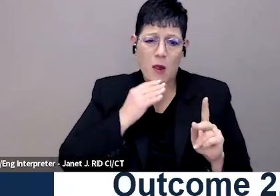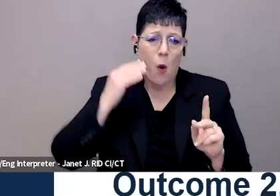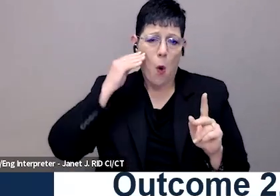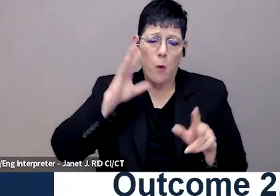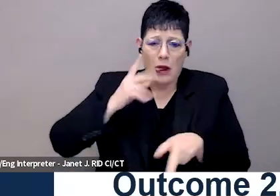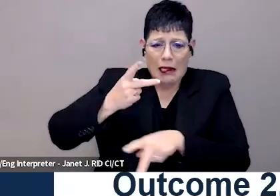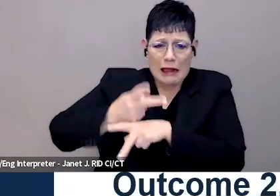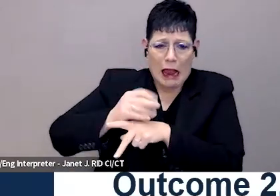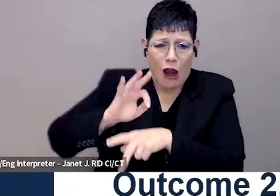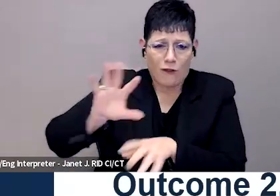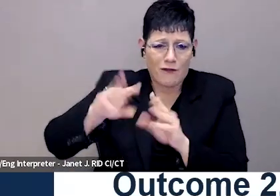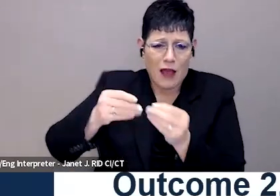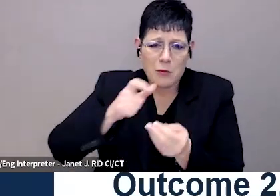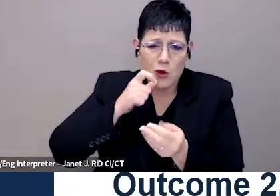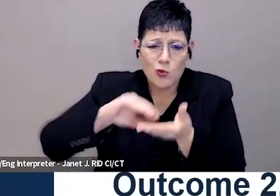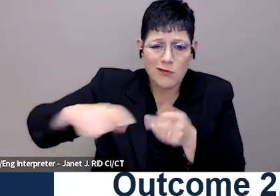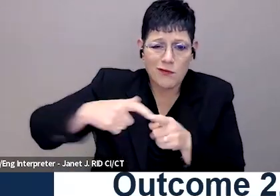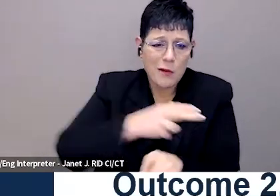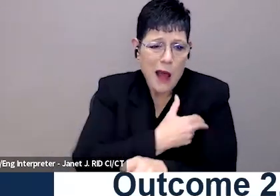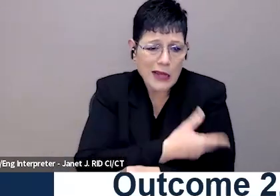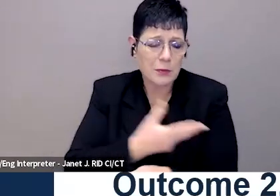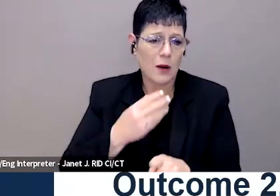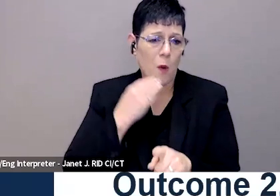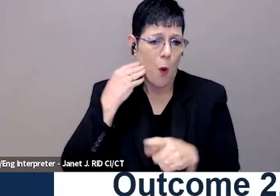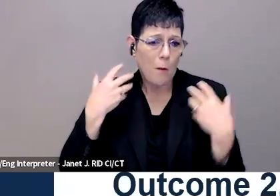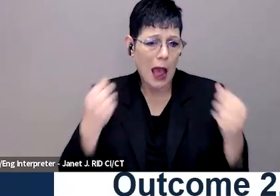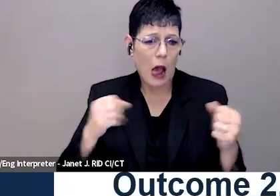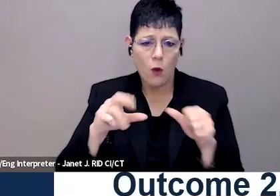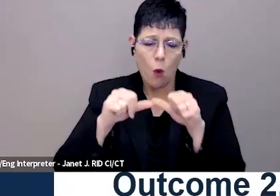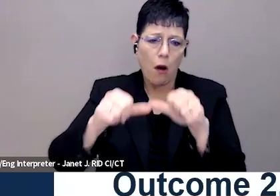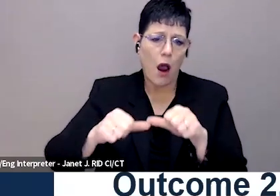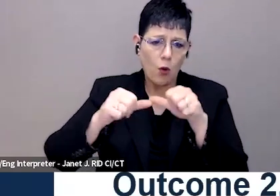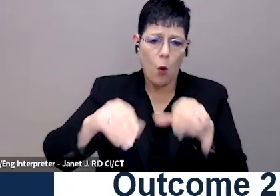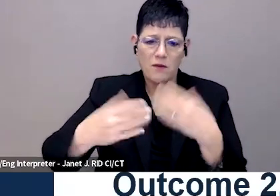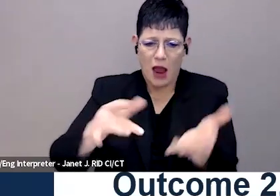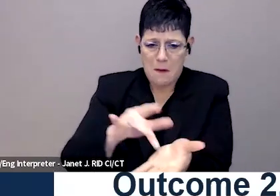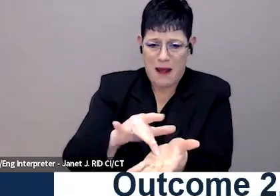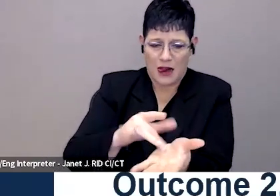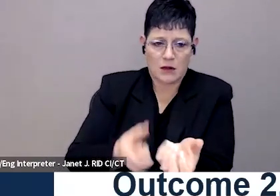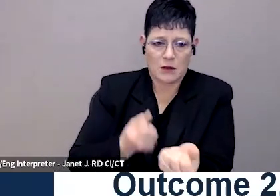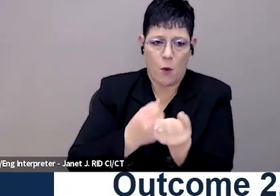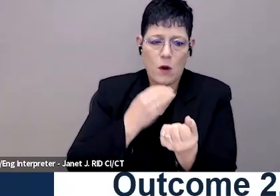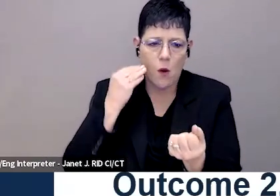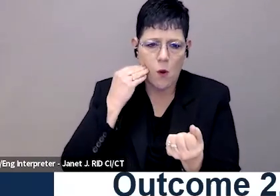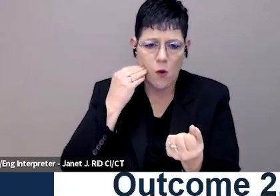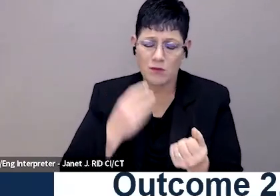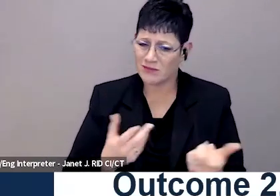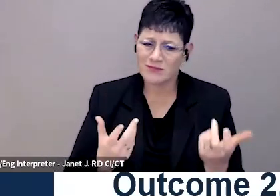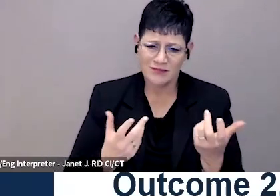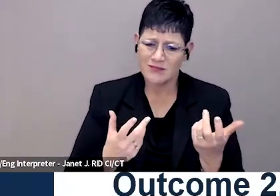hospital, other facility setting, home health, or on an ongoing basis providing these kinds of tasks. Nearly 6 in